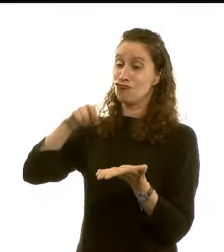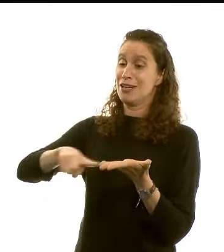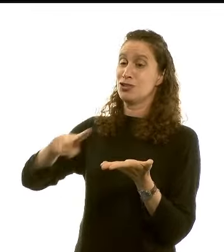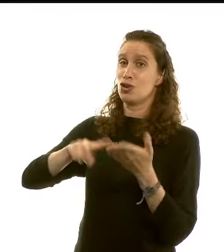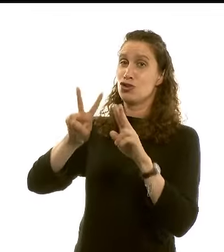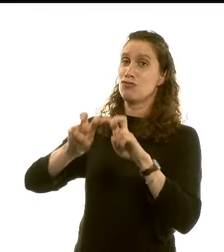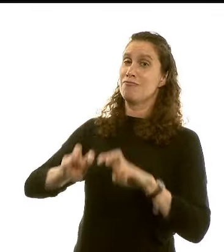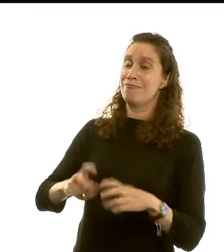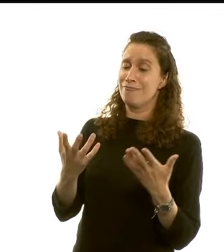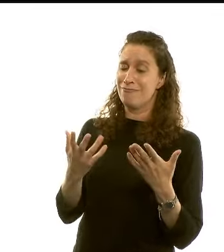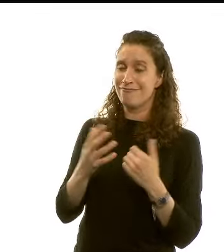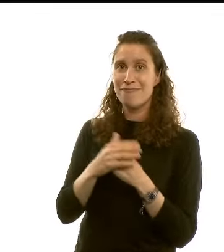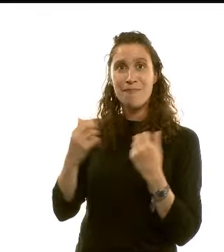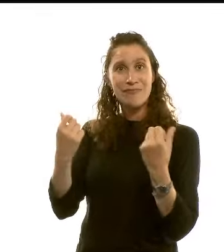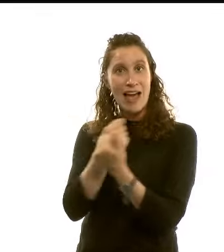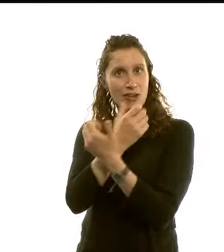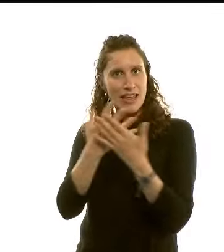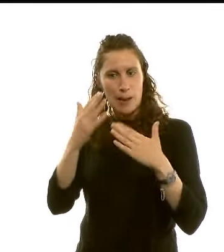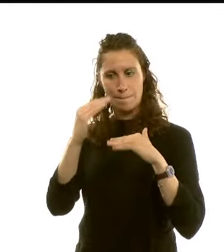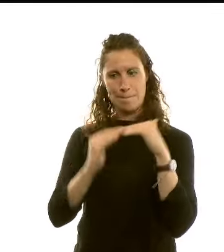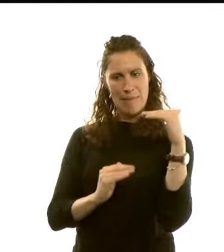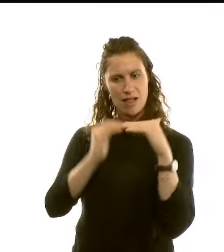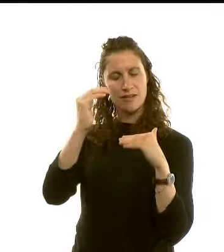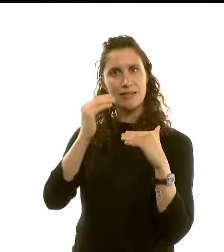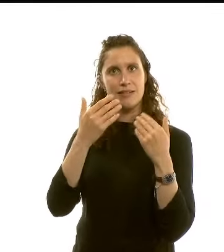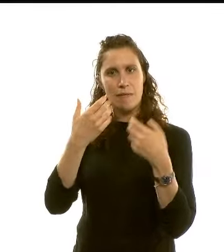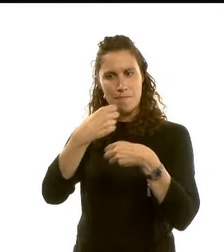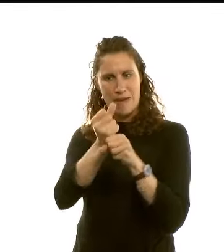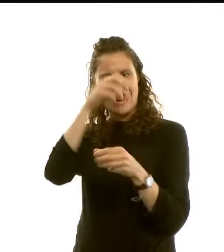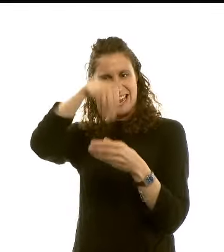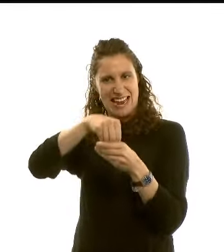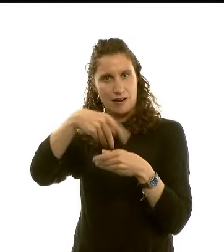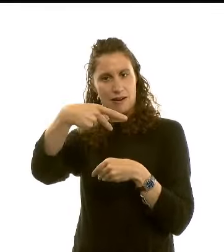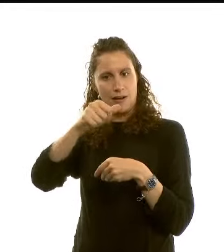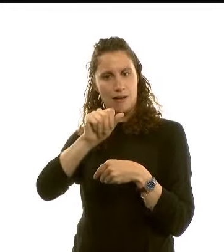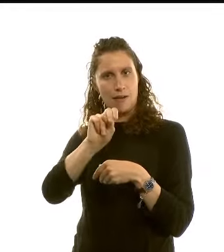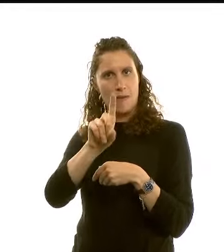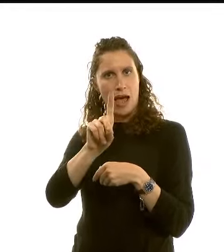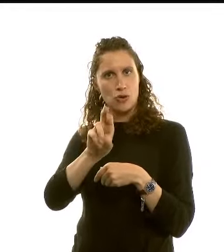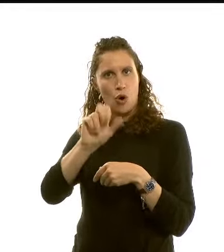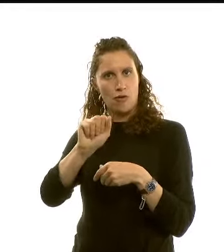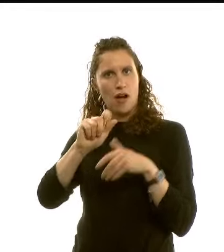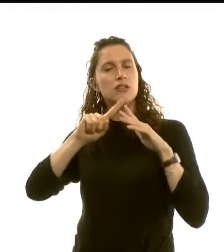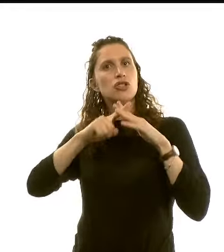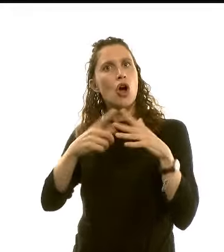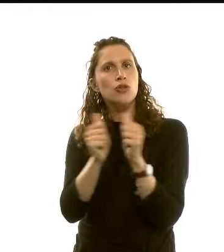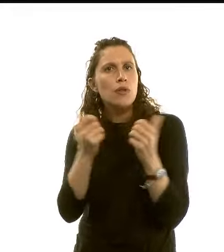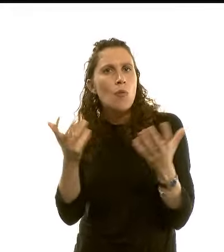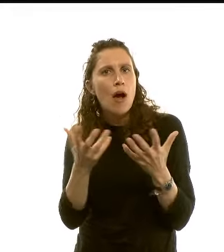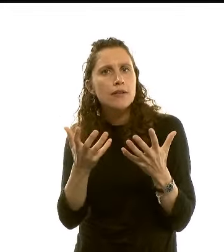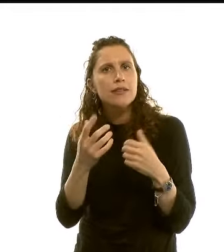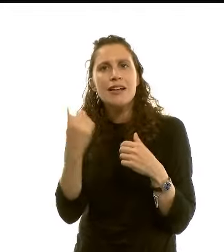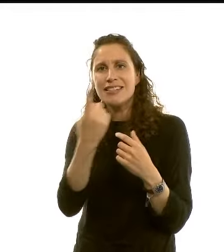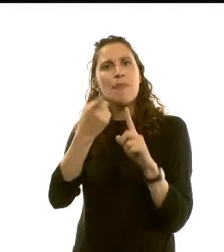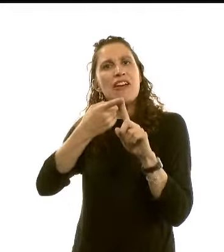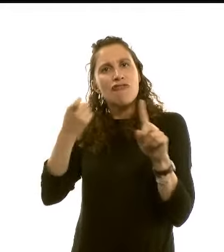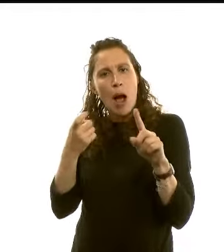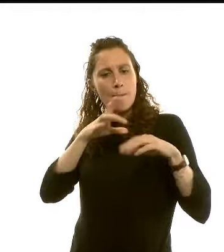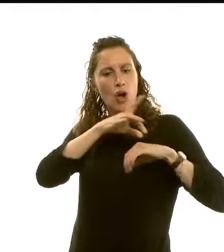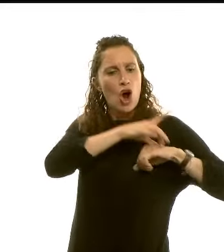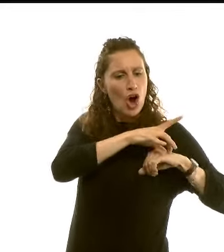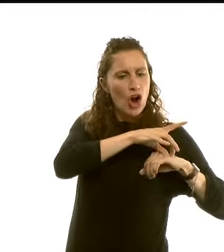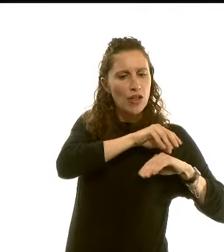true. Everything that's built and made in Pandora starts with something from on Earth. That's